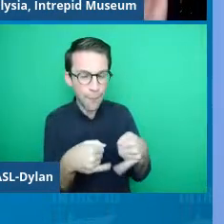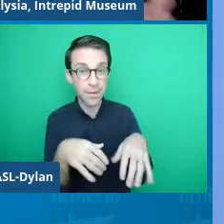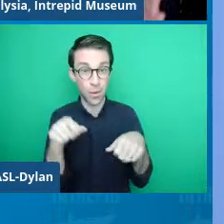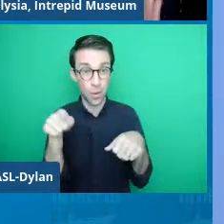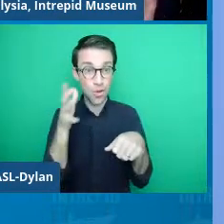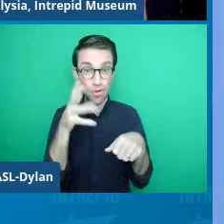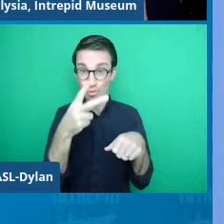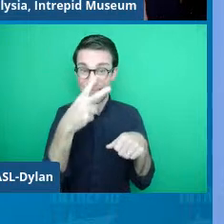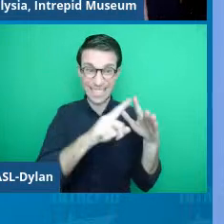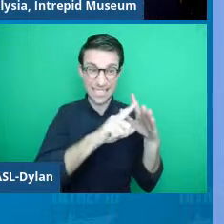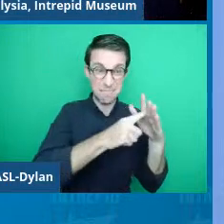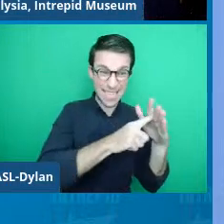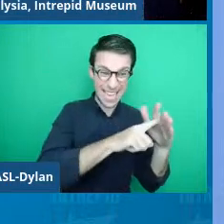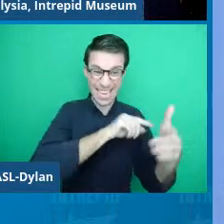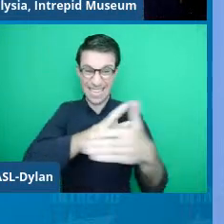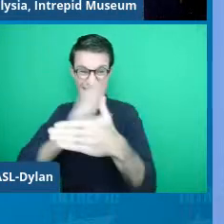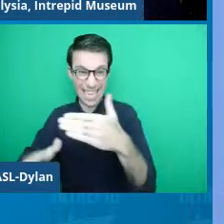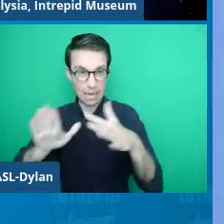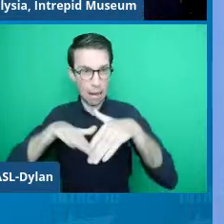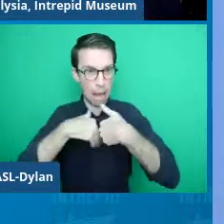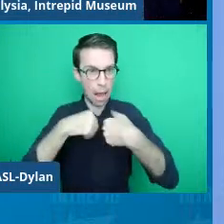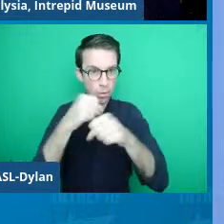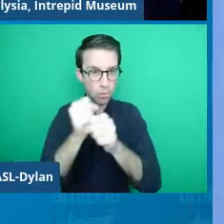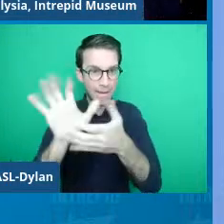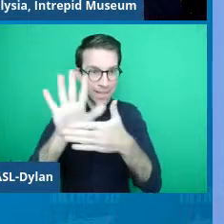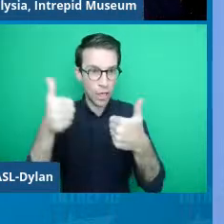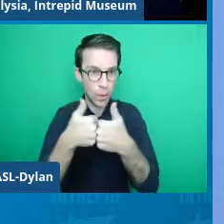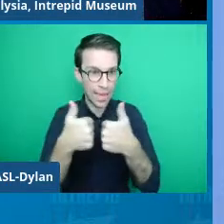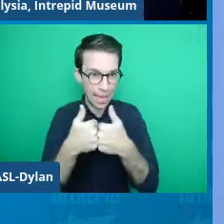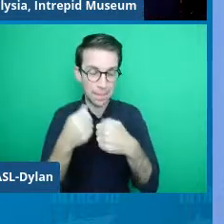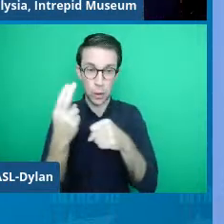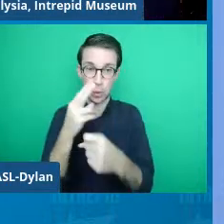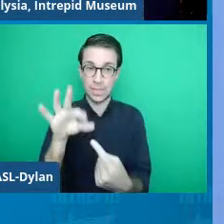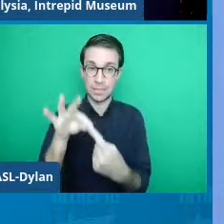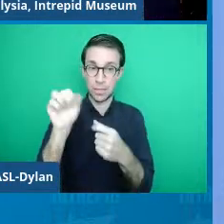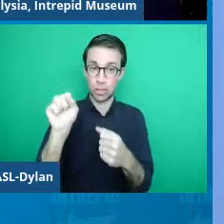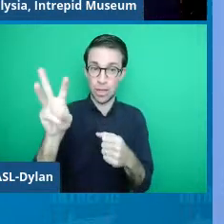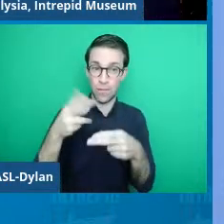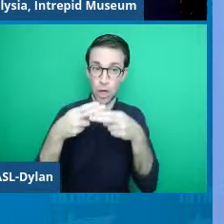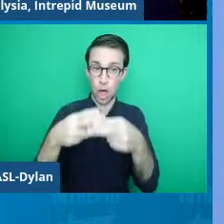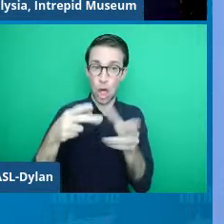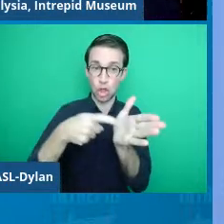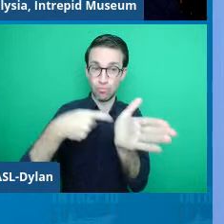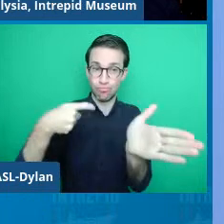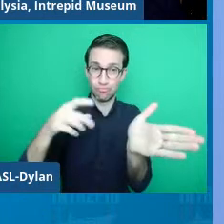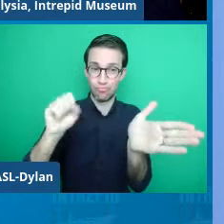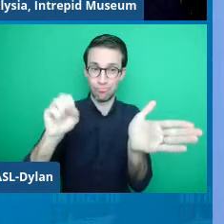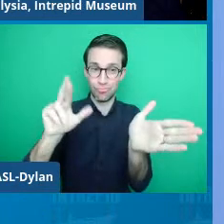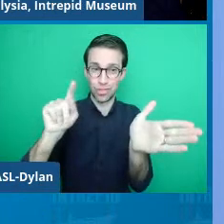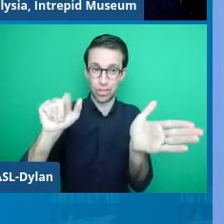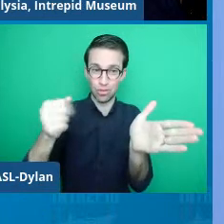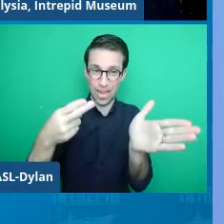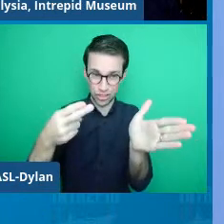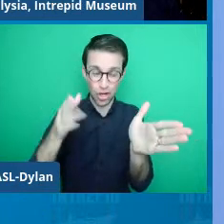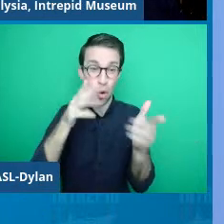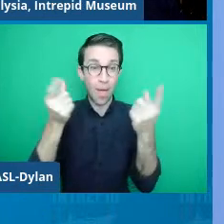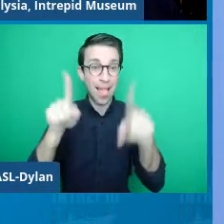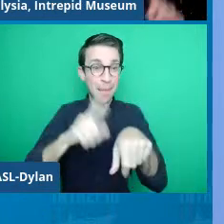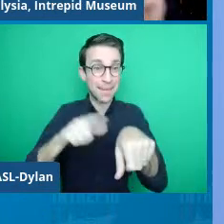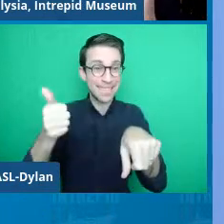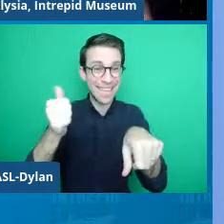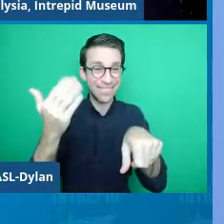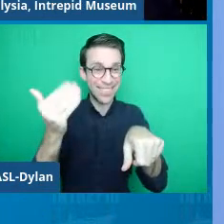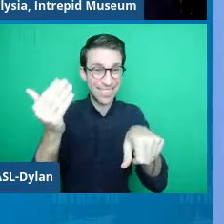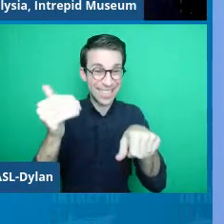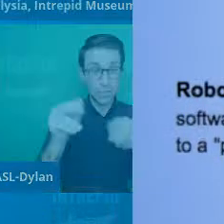made from beginning to end using a software called Scratch. So that's coming up in just about 10 minutes at 10:15. So stay tuned. We